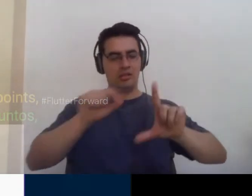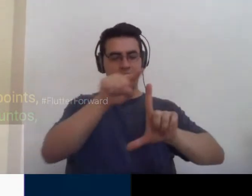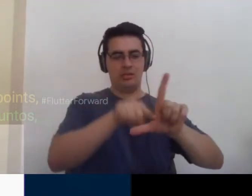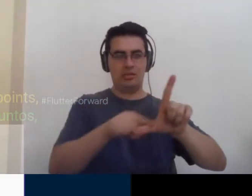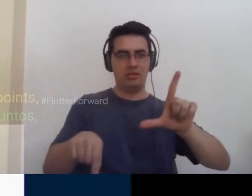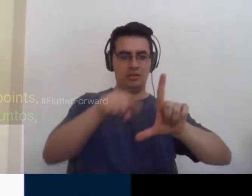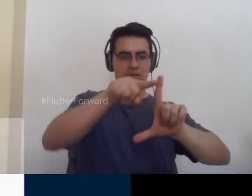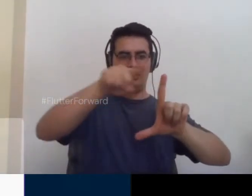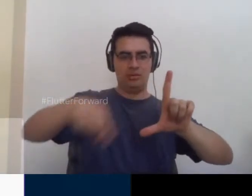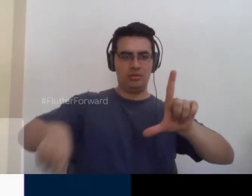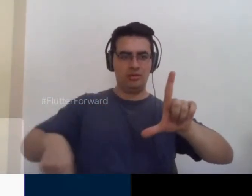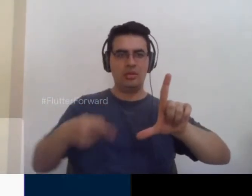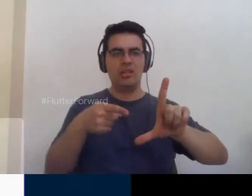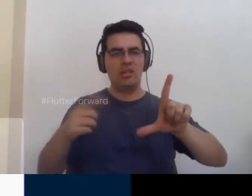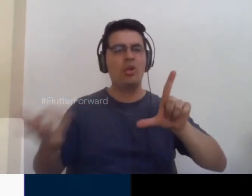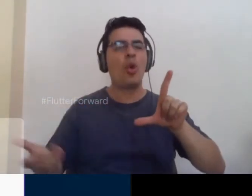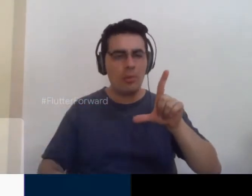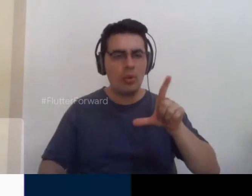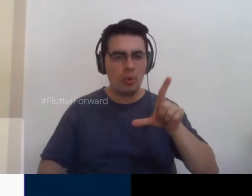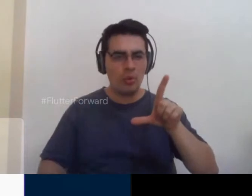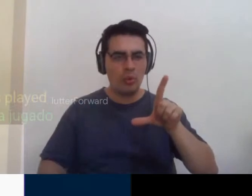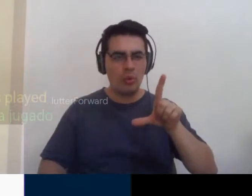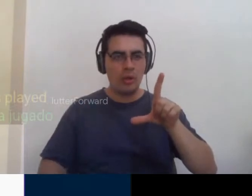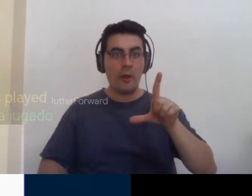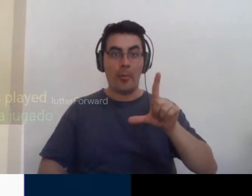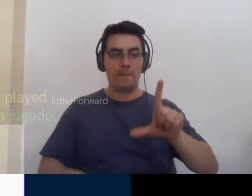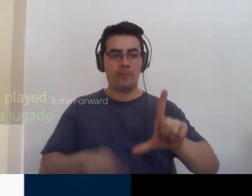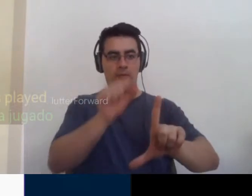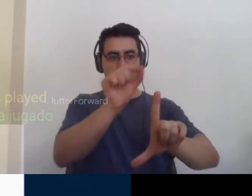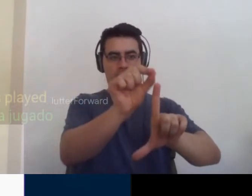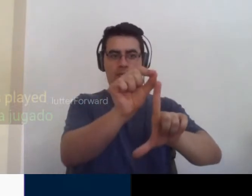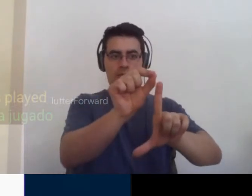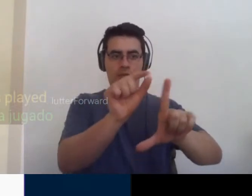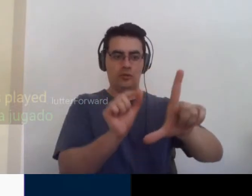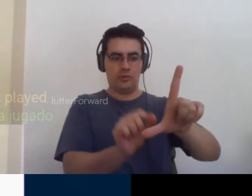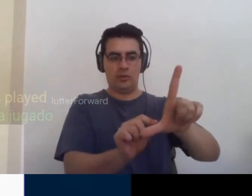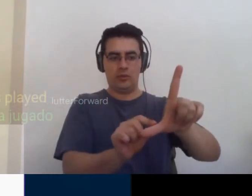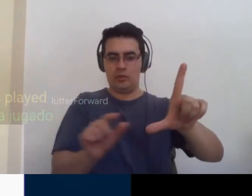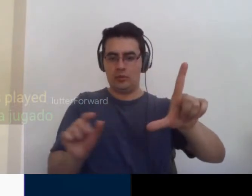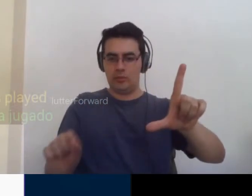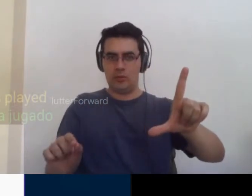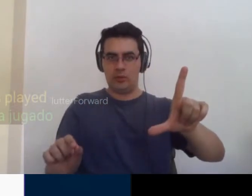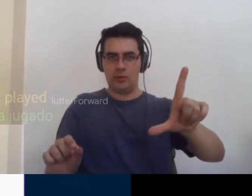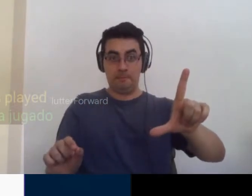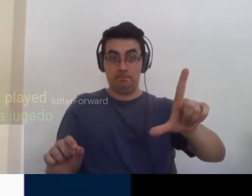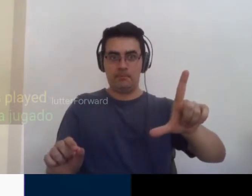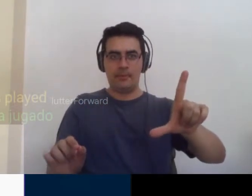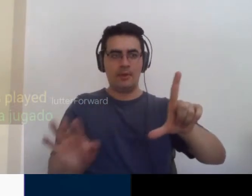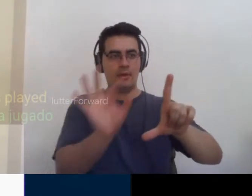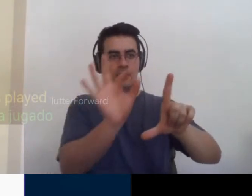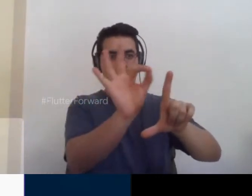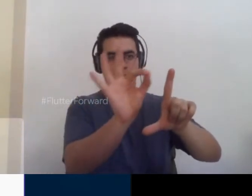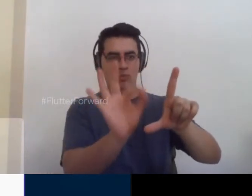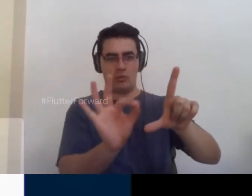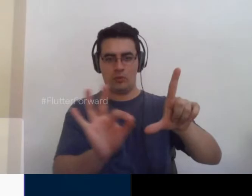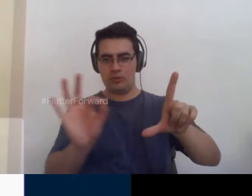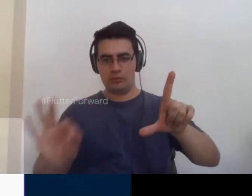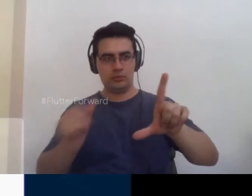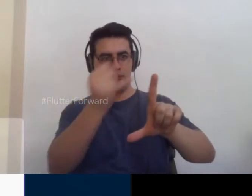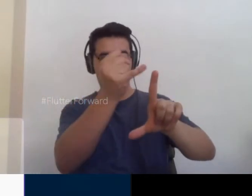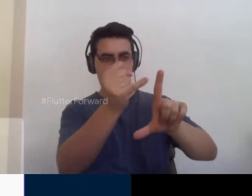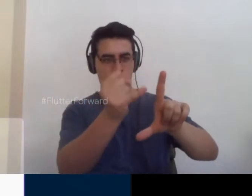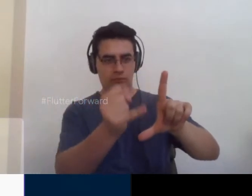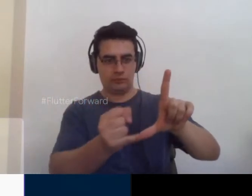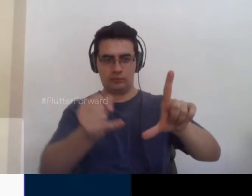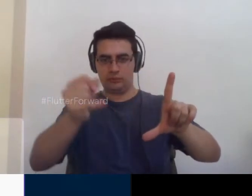different points, and the placement of those points will depend on the number of games that the user has played and how many